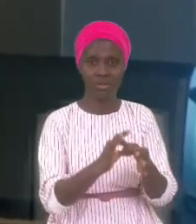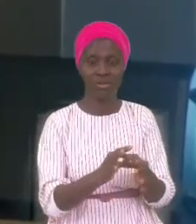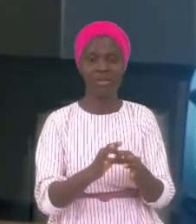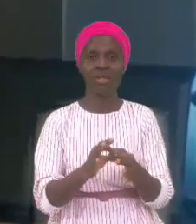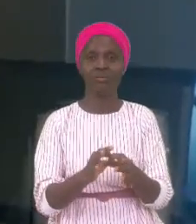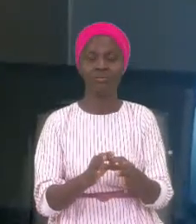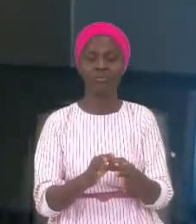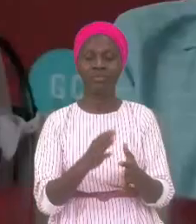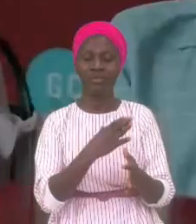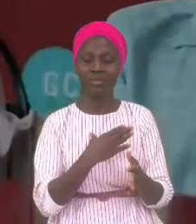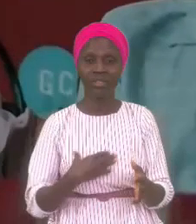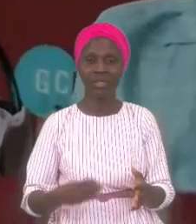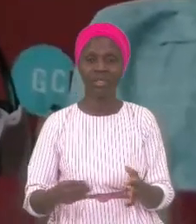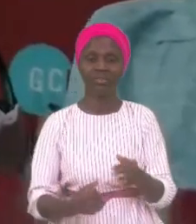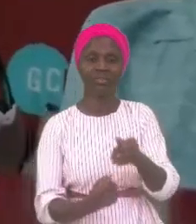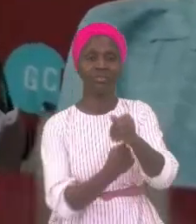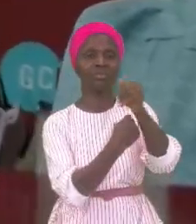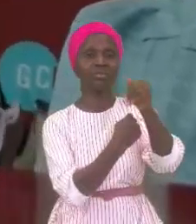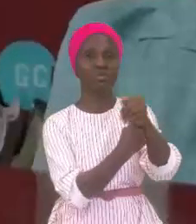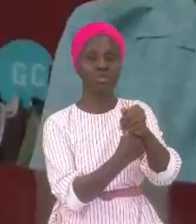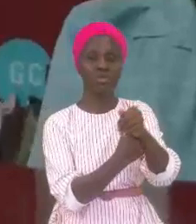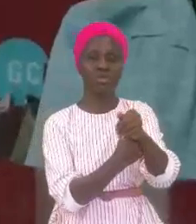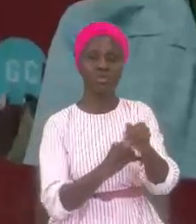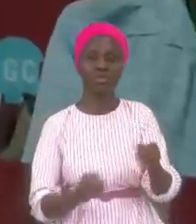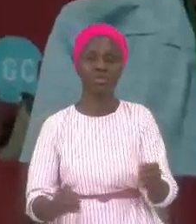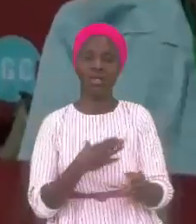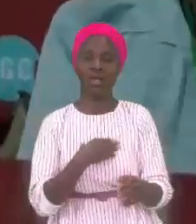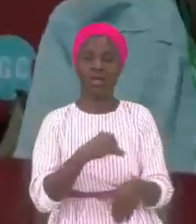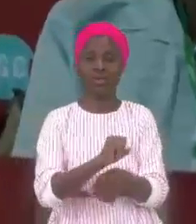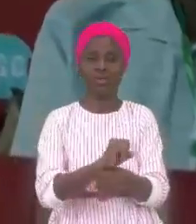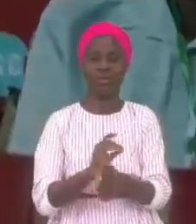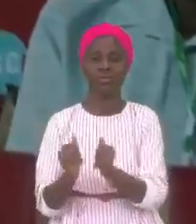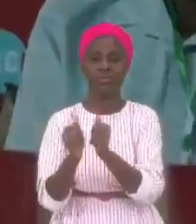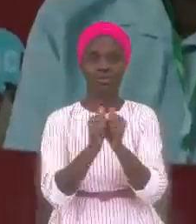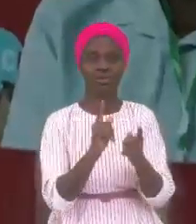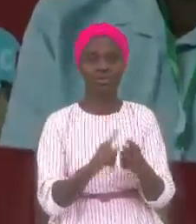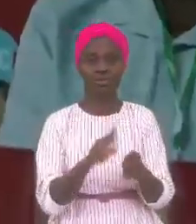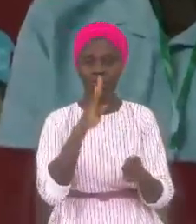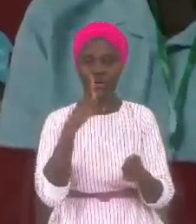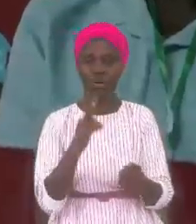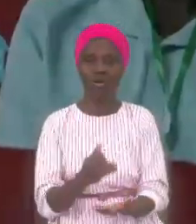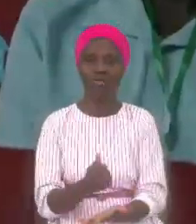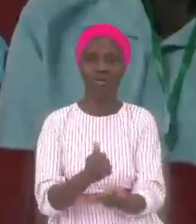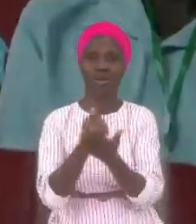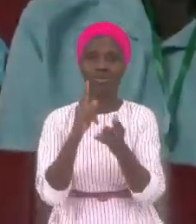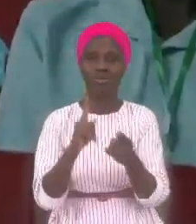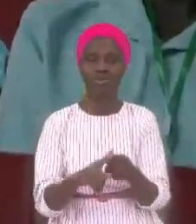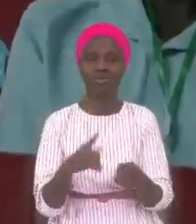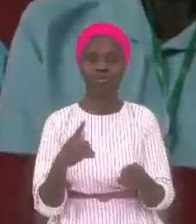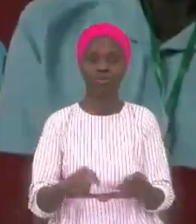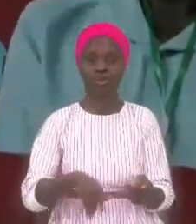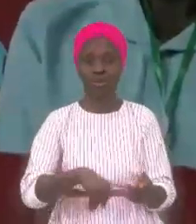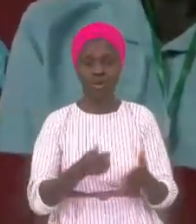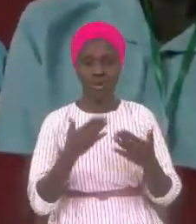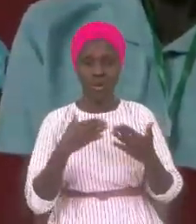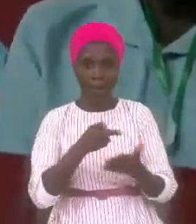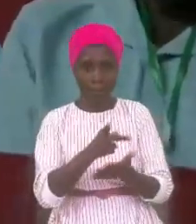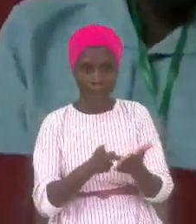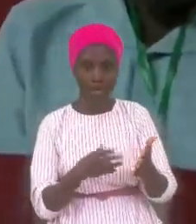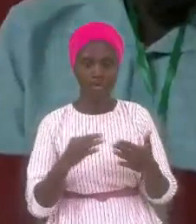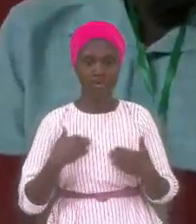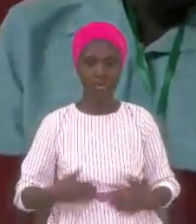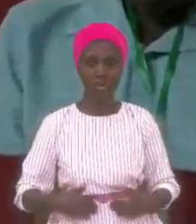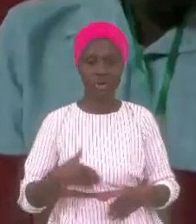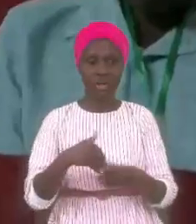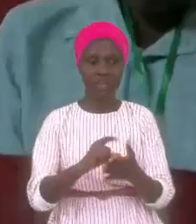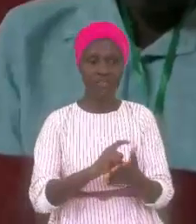helping, supporting, functioning to be of help to the next part of the body. In verse 6, it